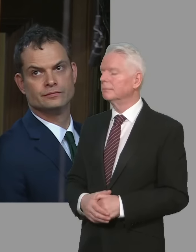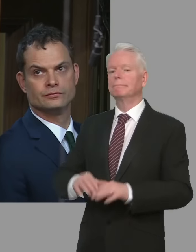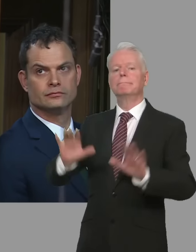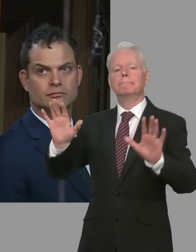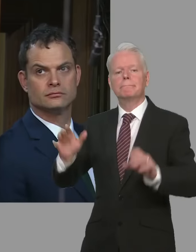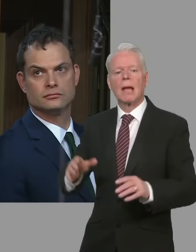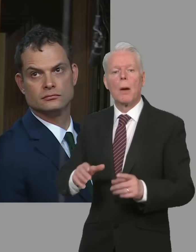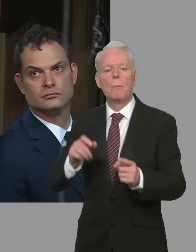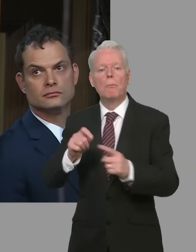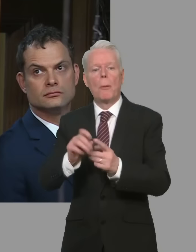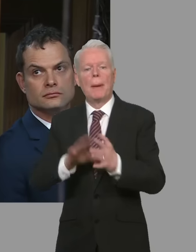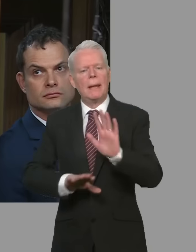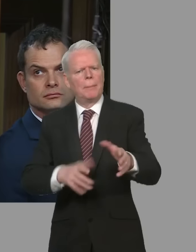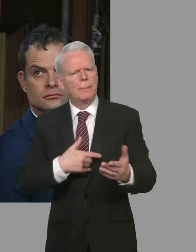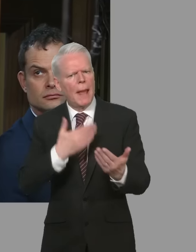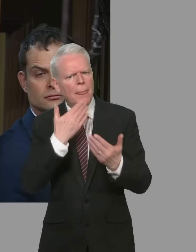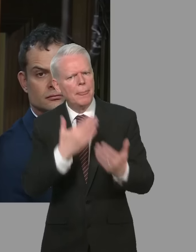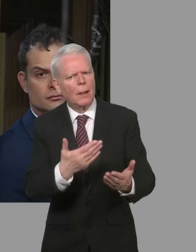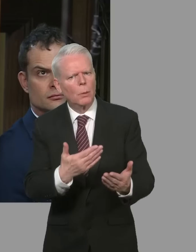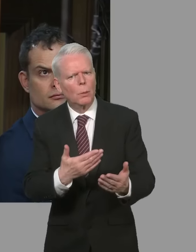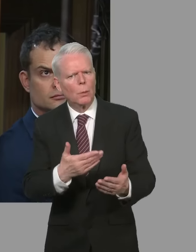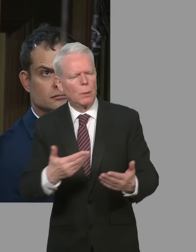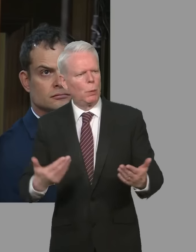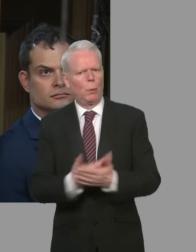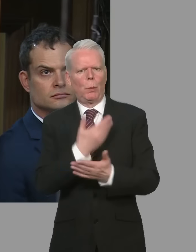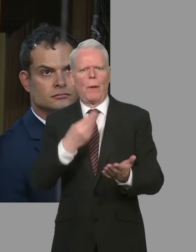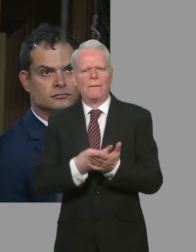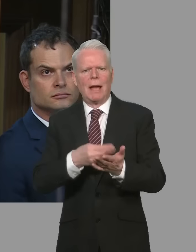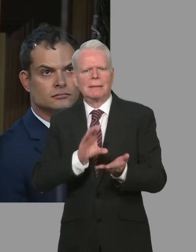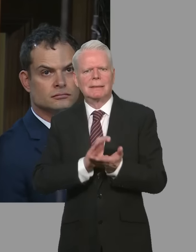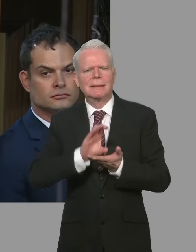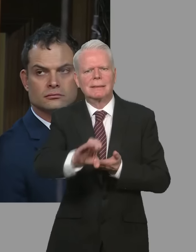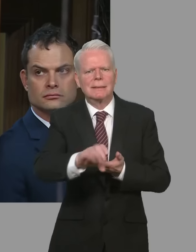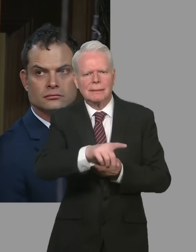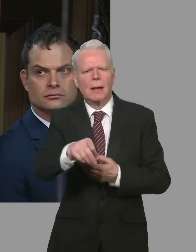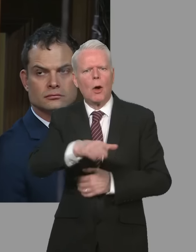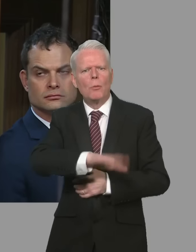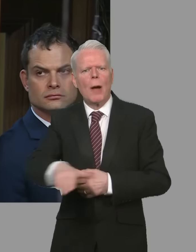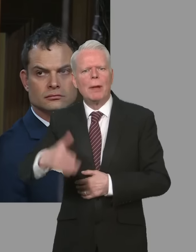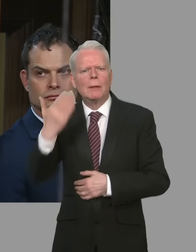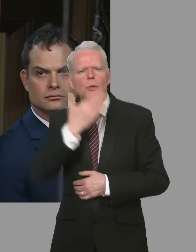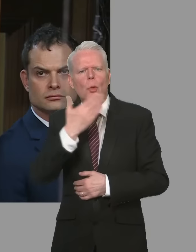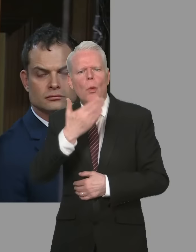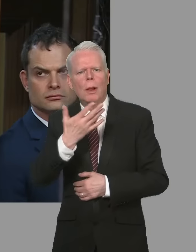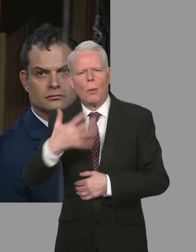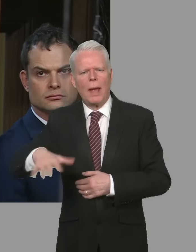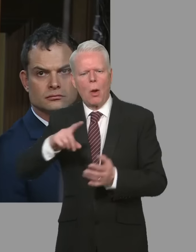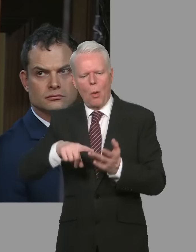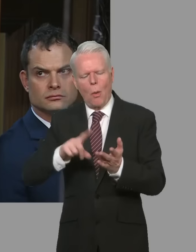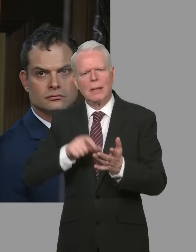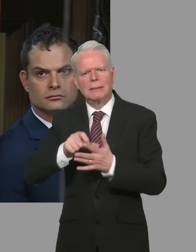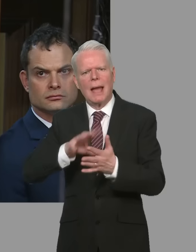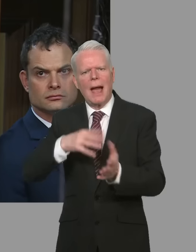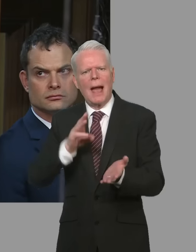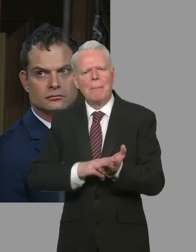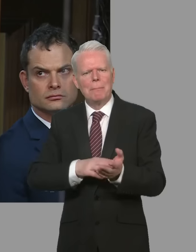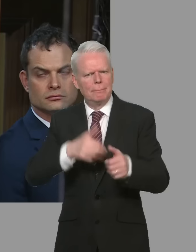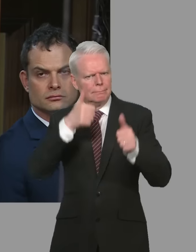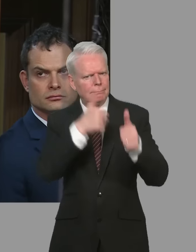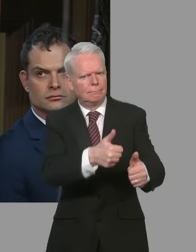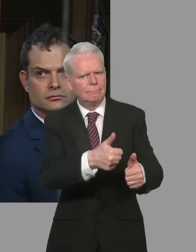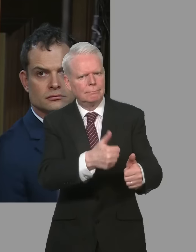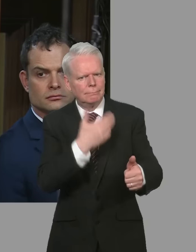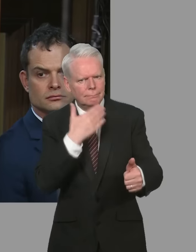But can I ask him specifically about Monday's liaison committee, when he agreed that Israeli settlements in the West Bank